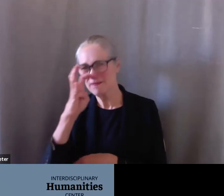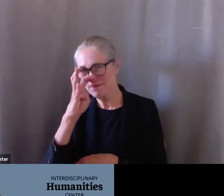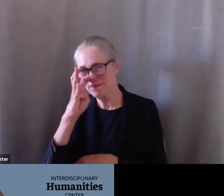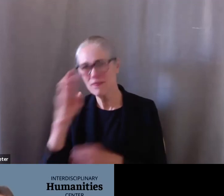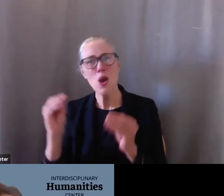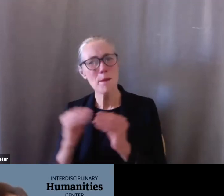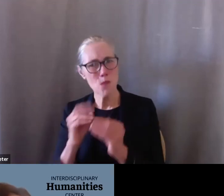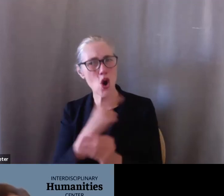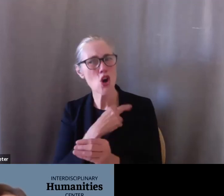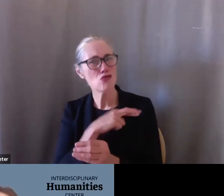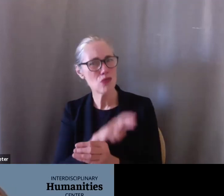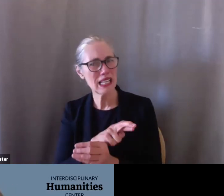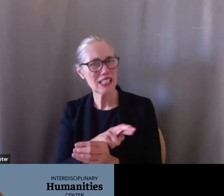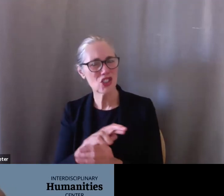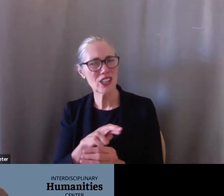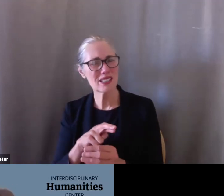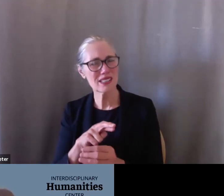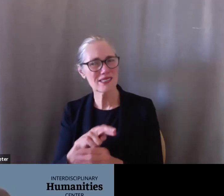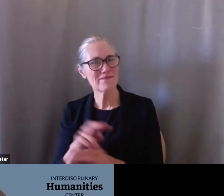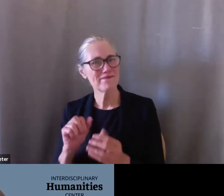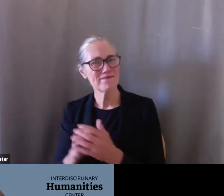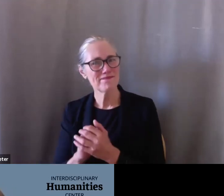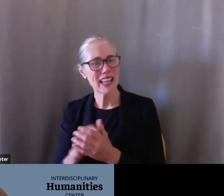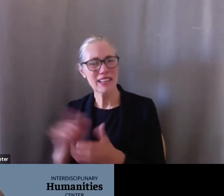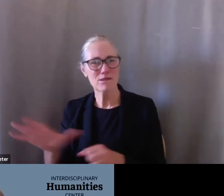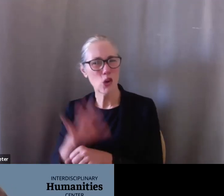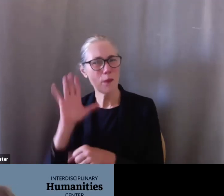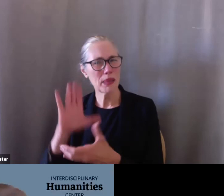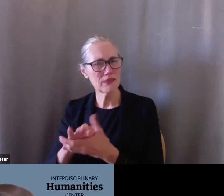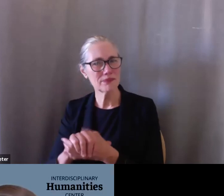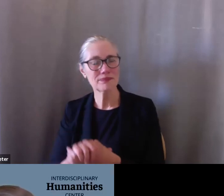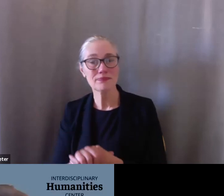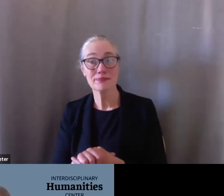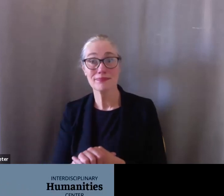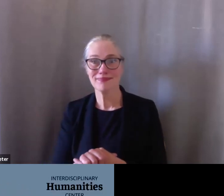economies? Yes, I do think that part of it was